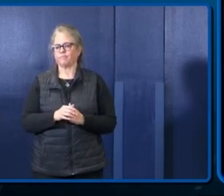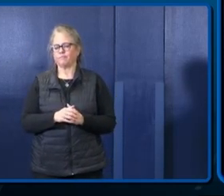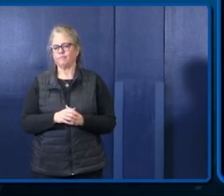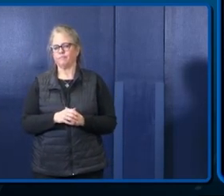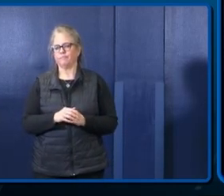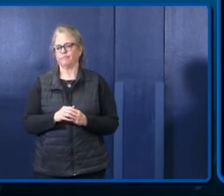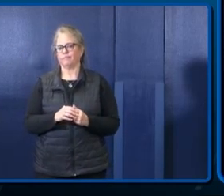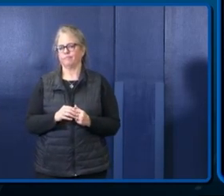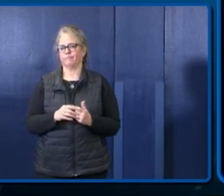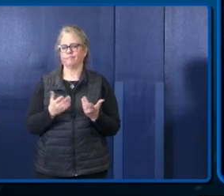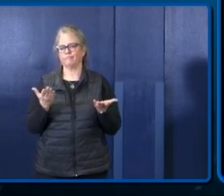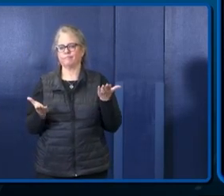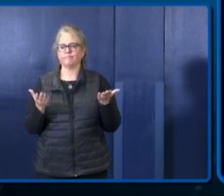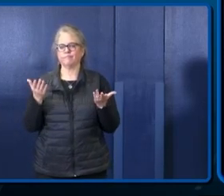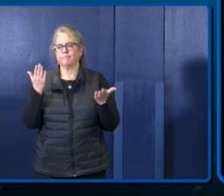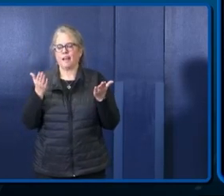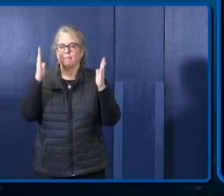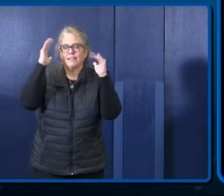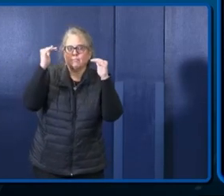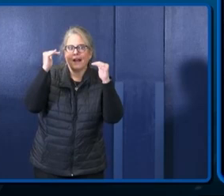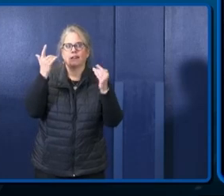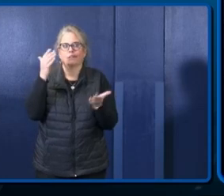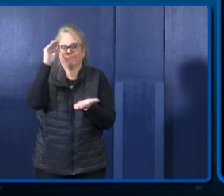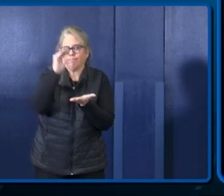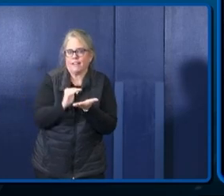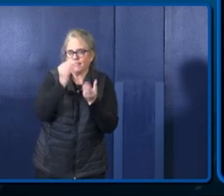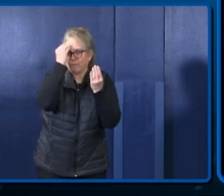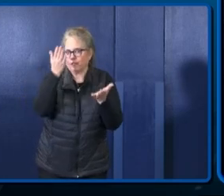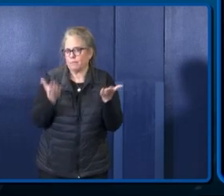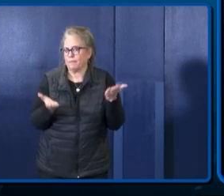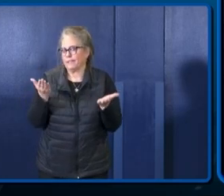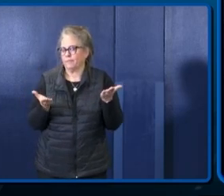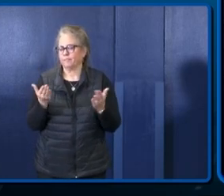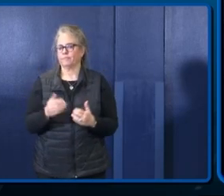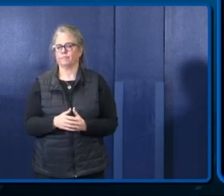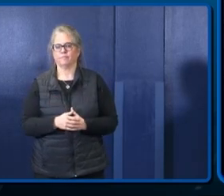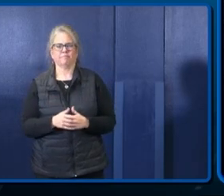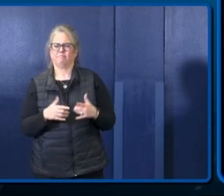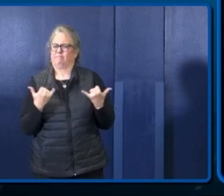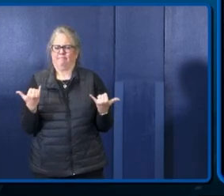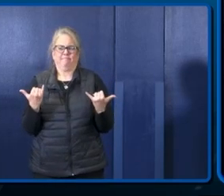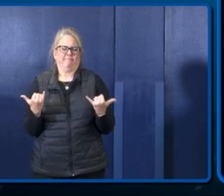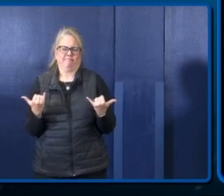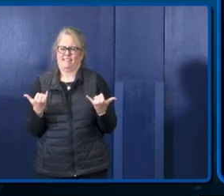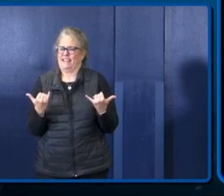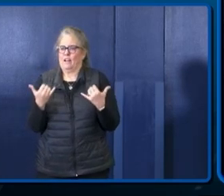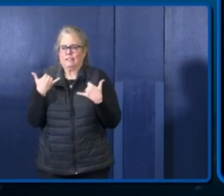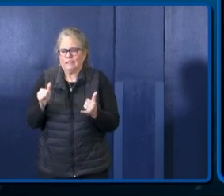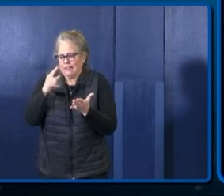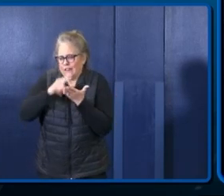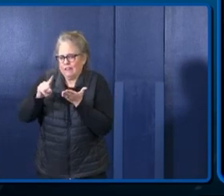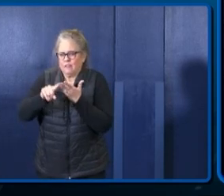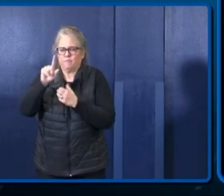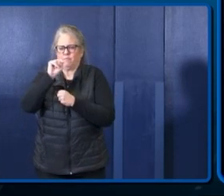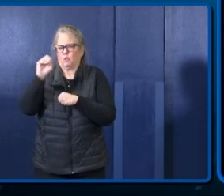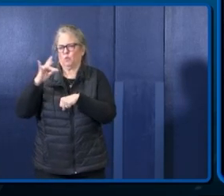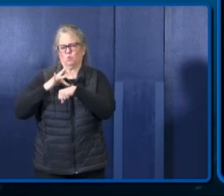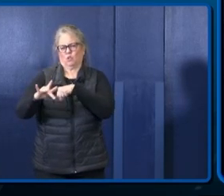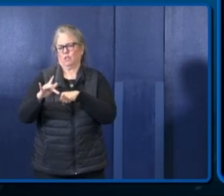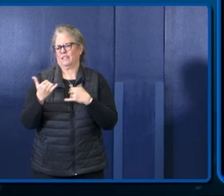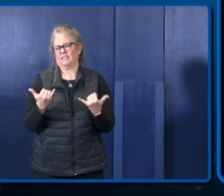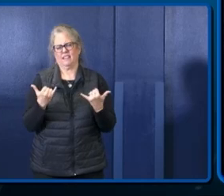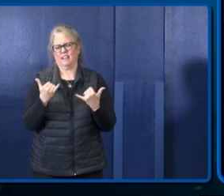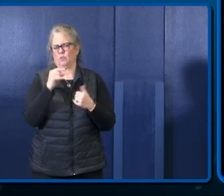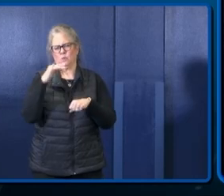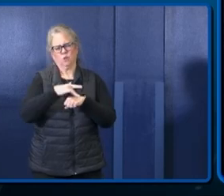you might expect, actually. Because it's very early on in the investigation when something like that is potentially written up. So it may be not